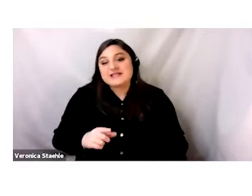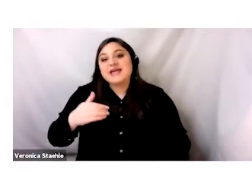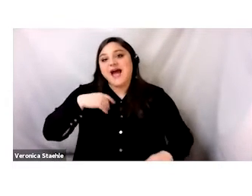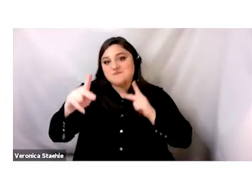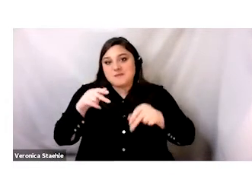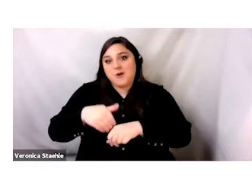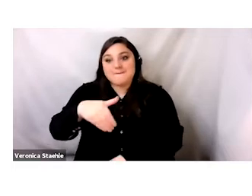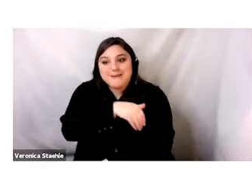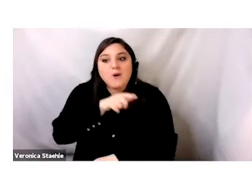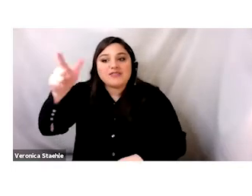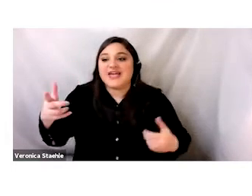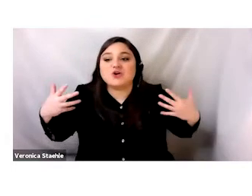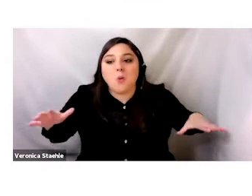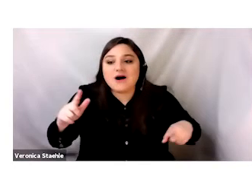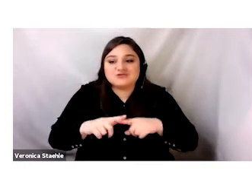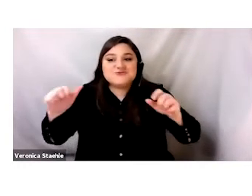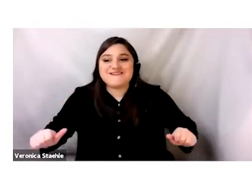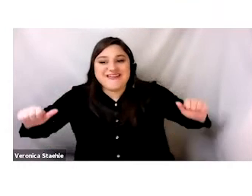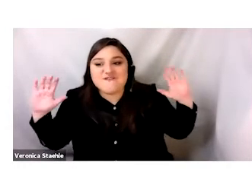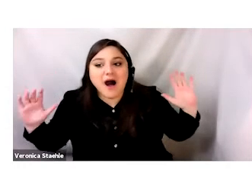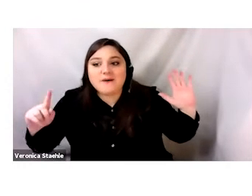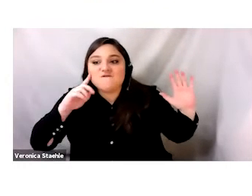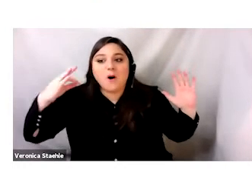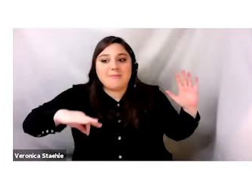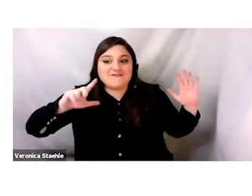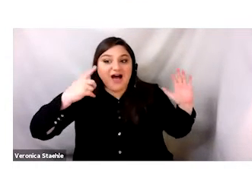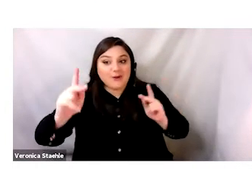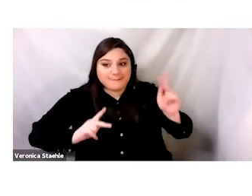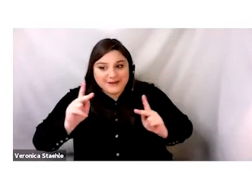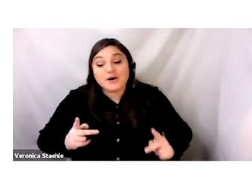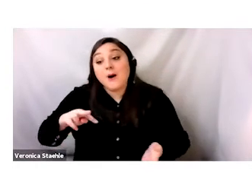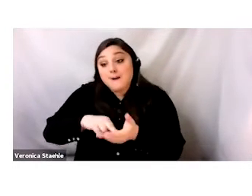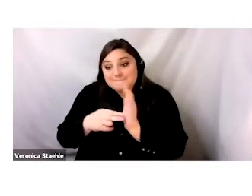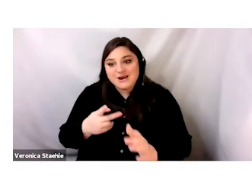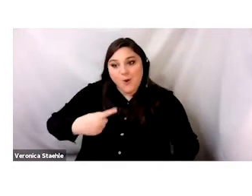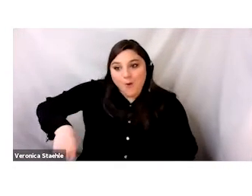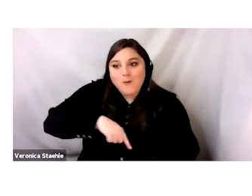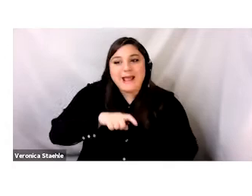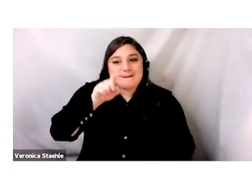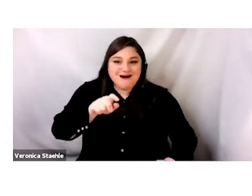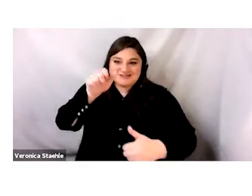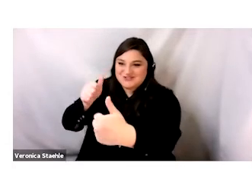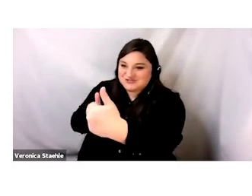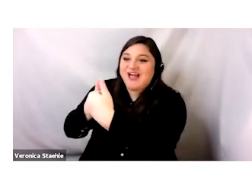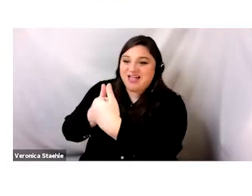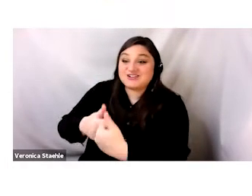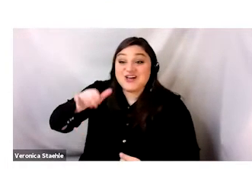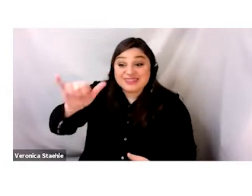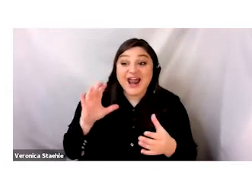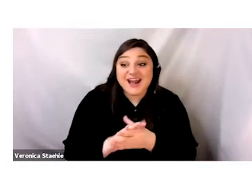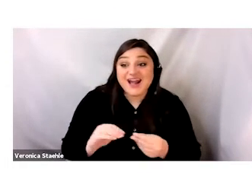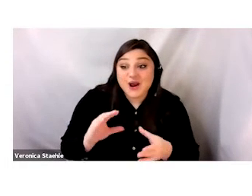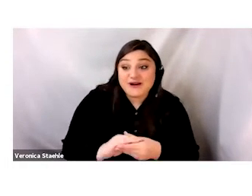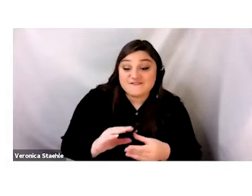and power to change it for the benefit of others. And so we need to actually challenge that type of narrative. I